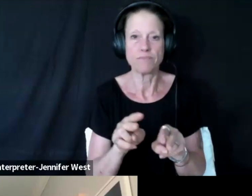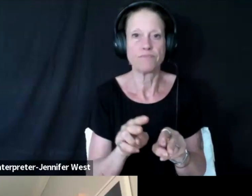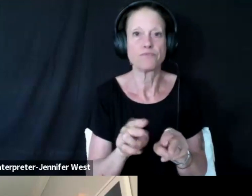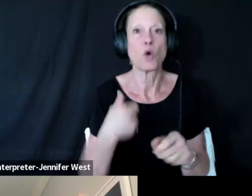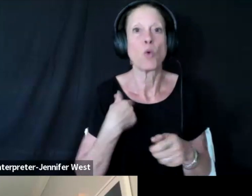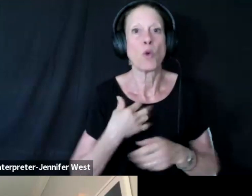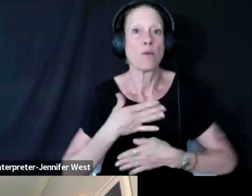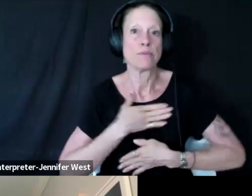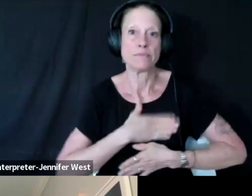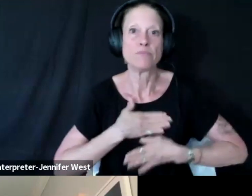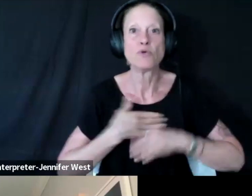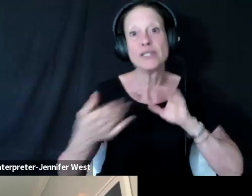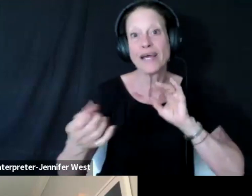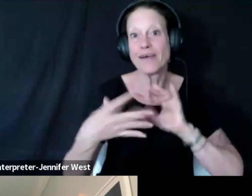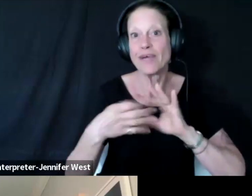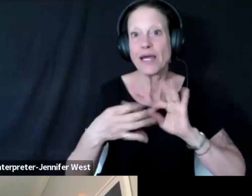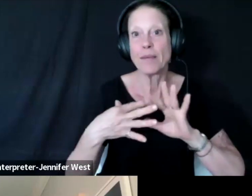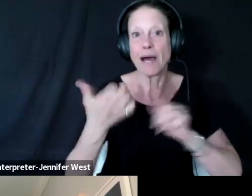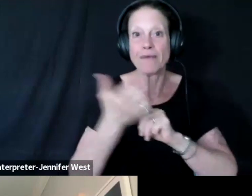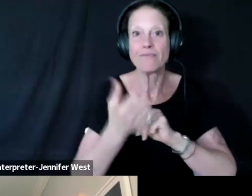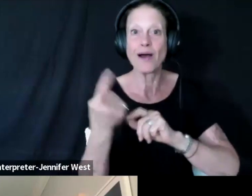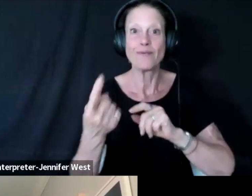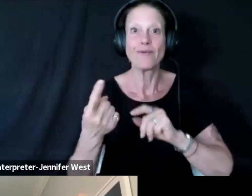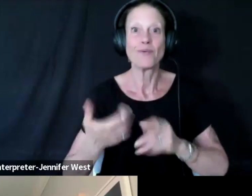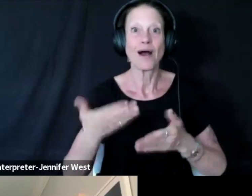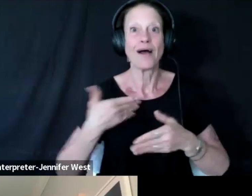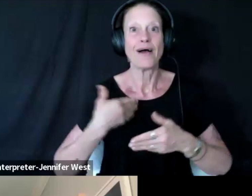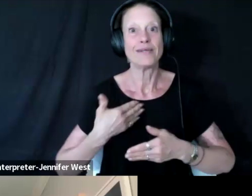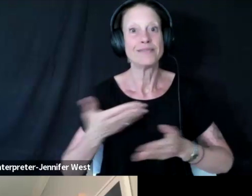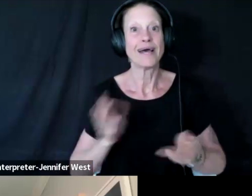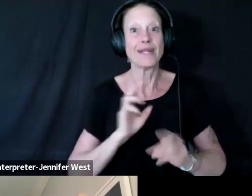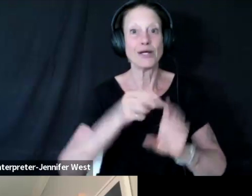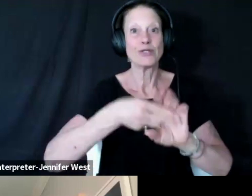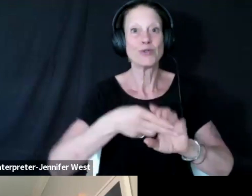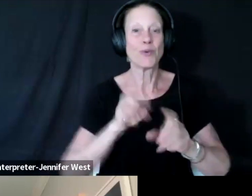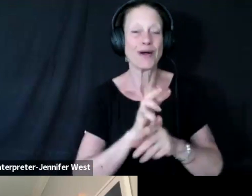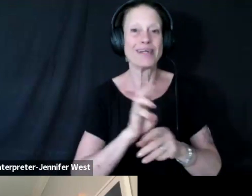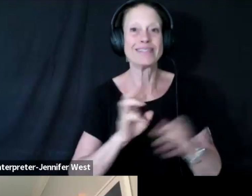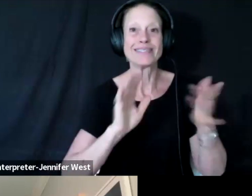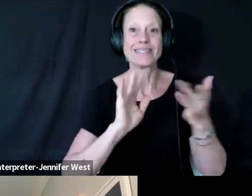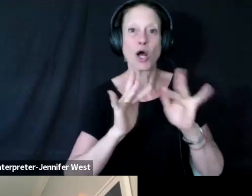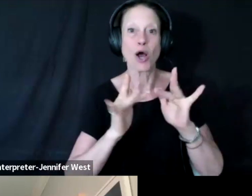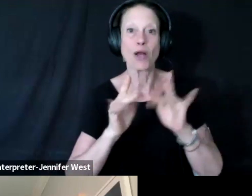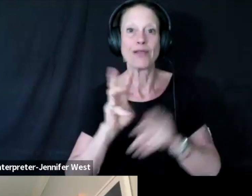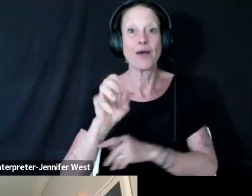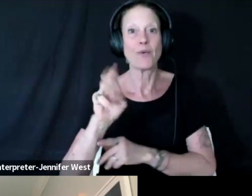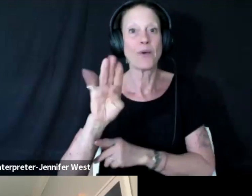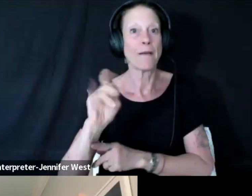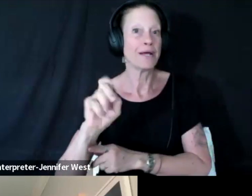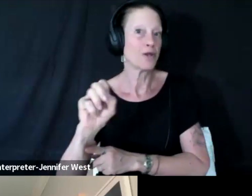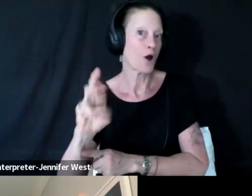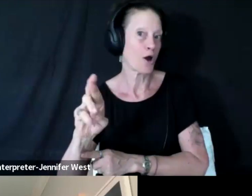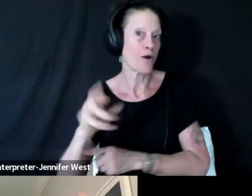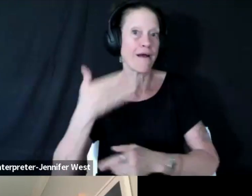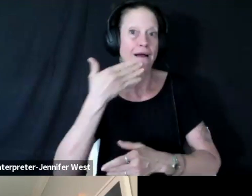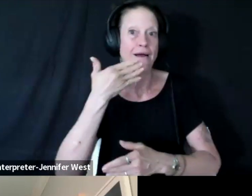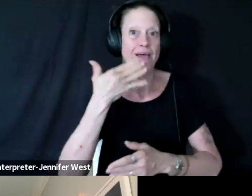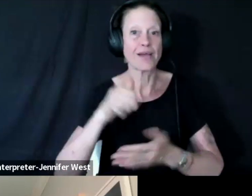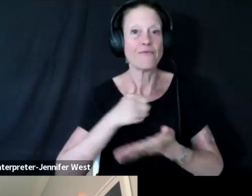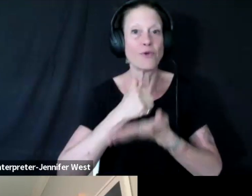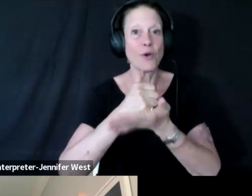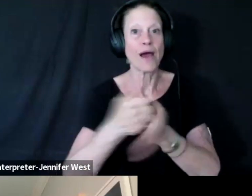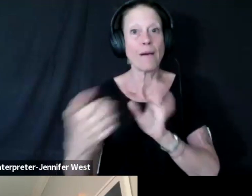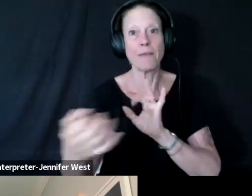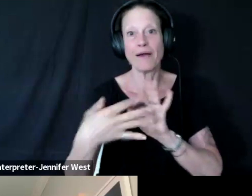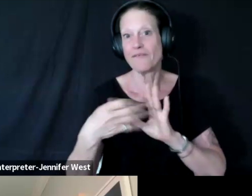attendees. Please answer the one question poll by the end of the webinar. Thank you for your help and feedback. Tonight,